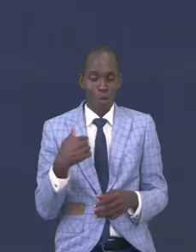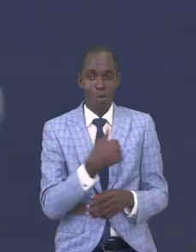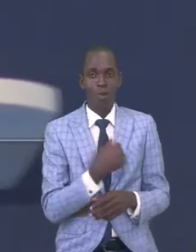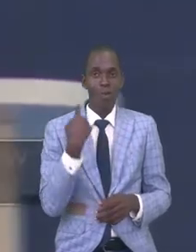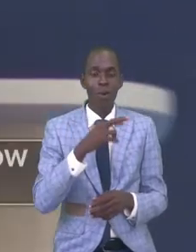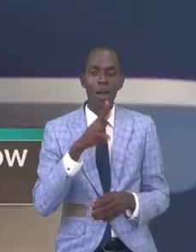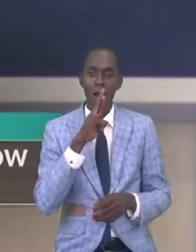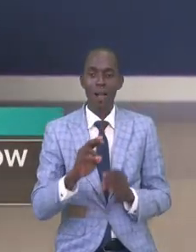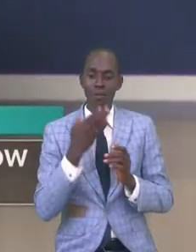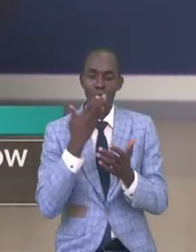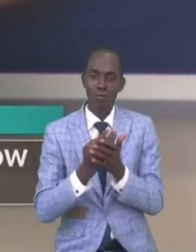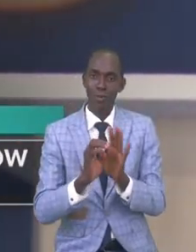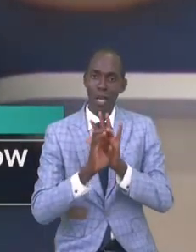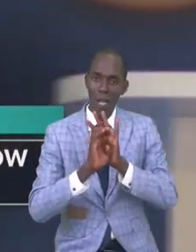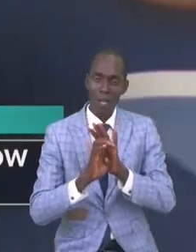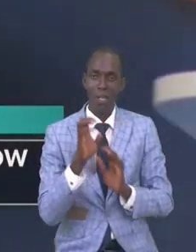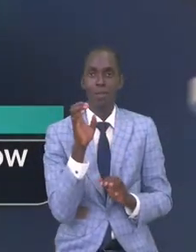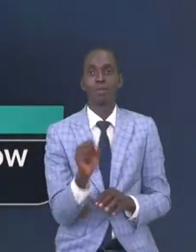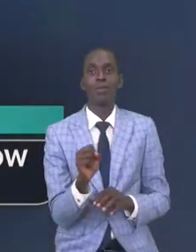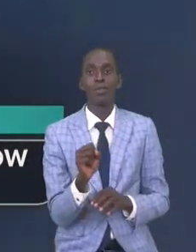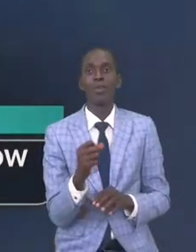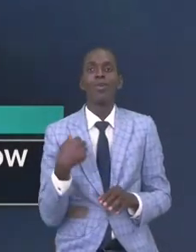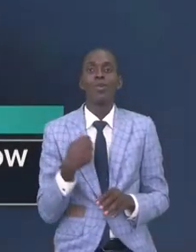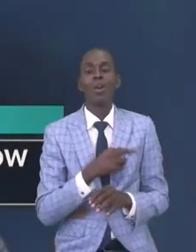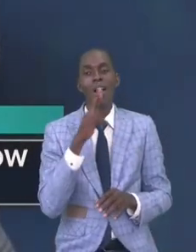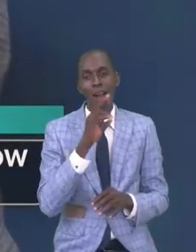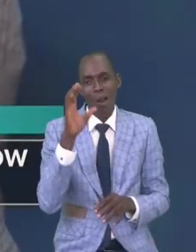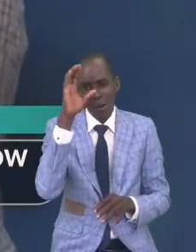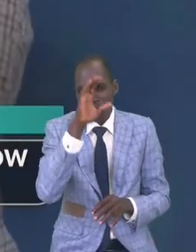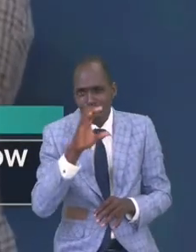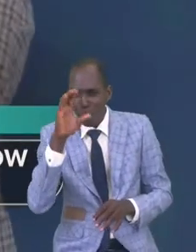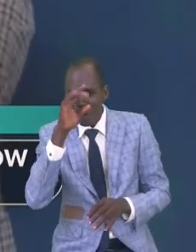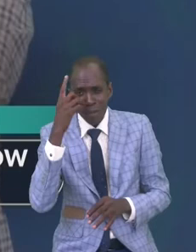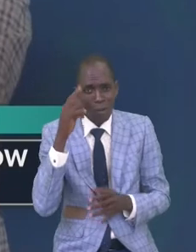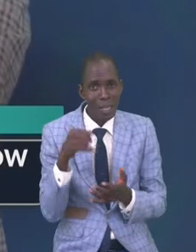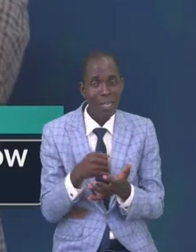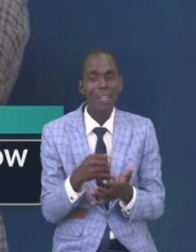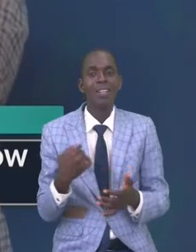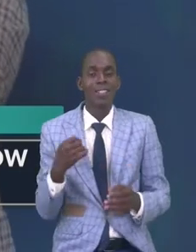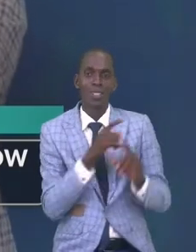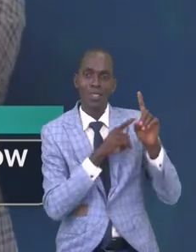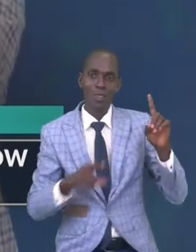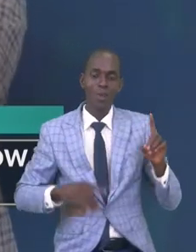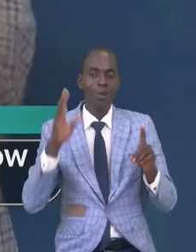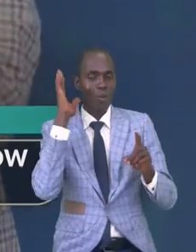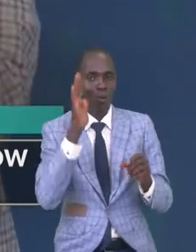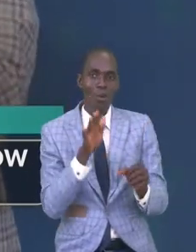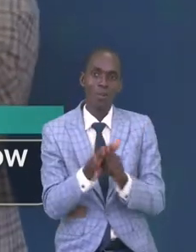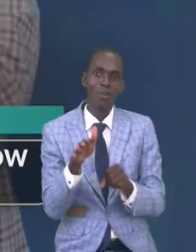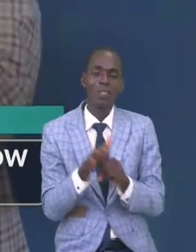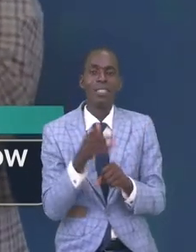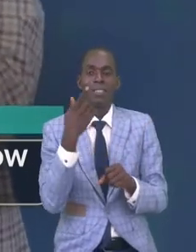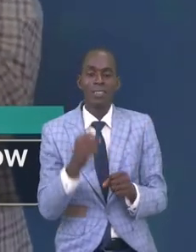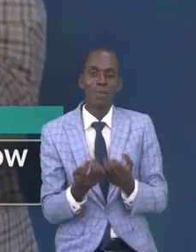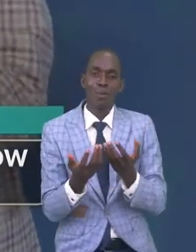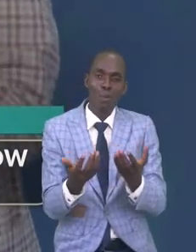mentors, we are looking for it. And the Lord will fulfill the